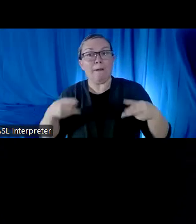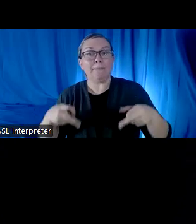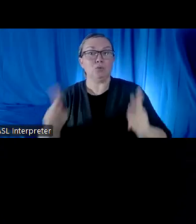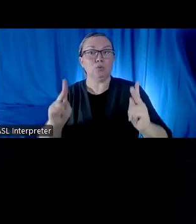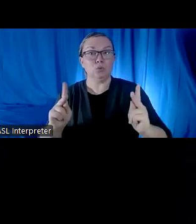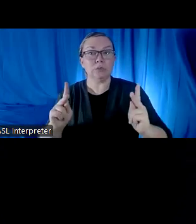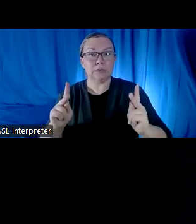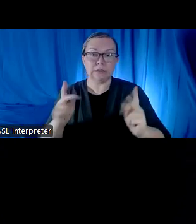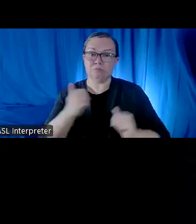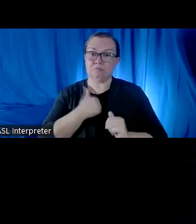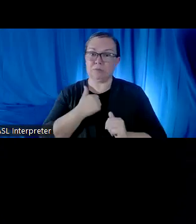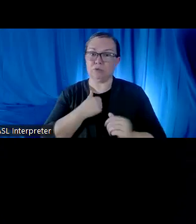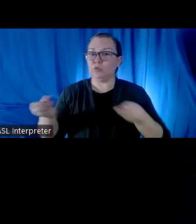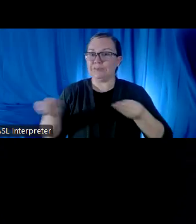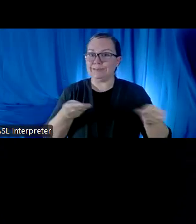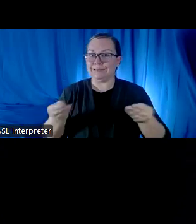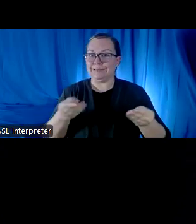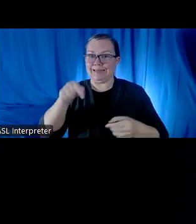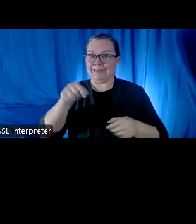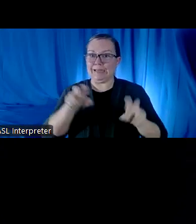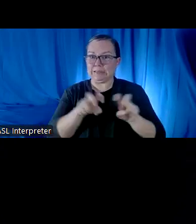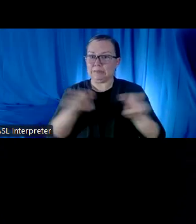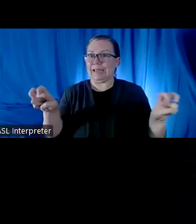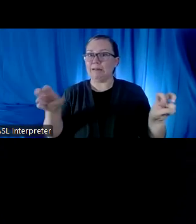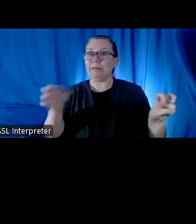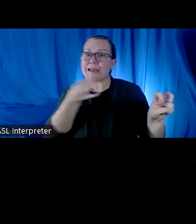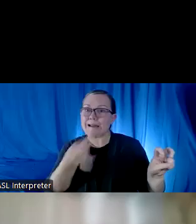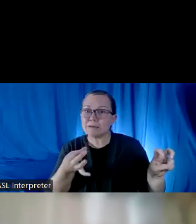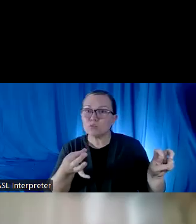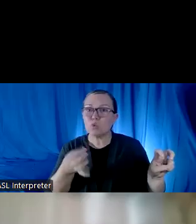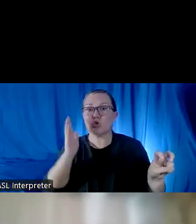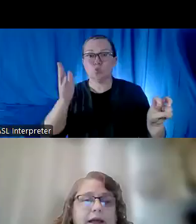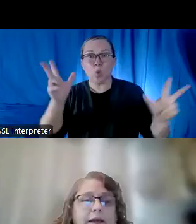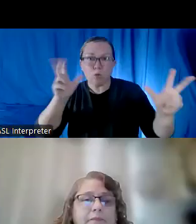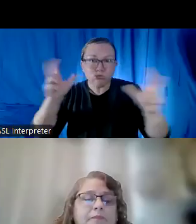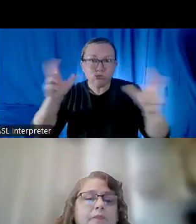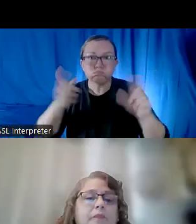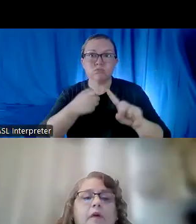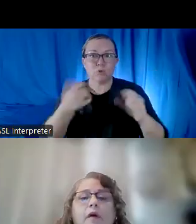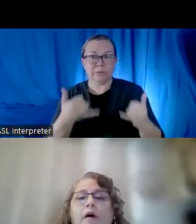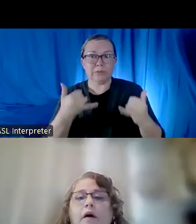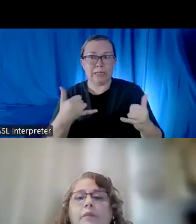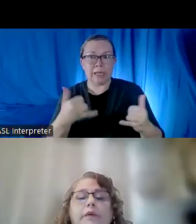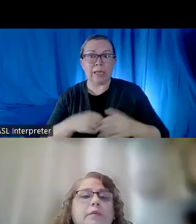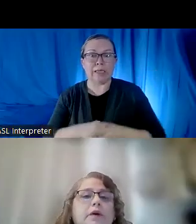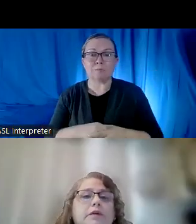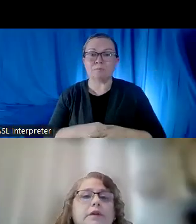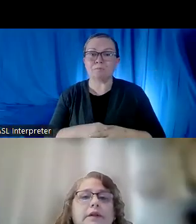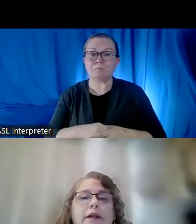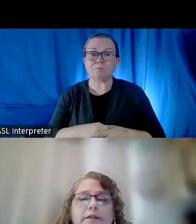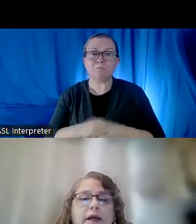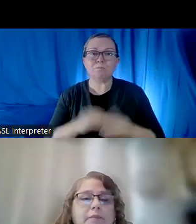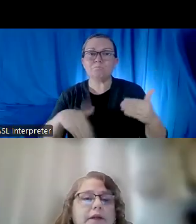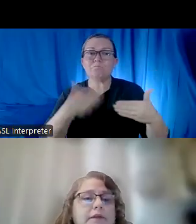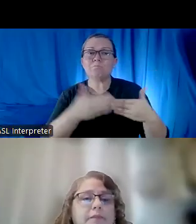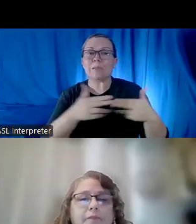to facilitate this panel of experts that we're going to hear from today. Can we go to the